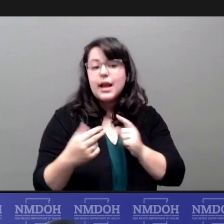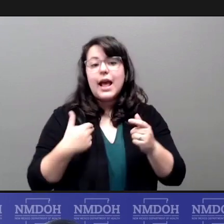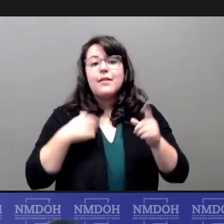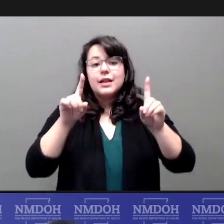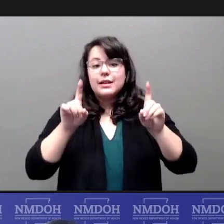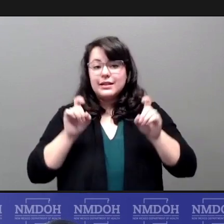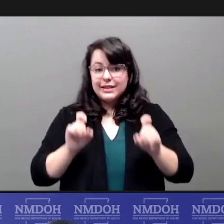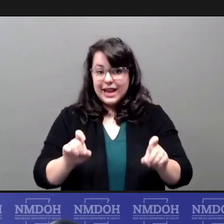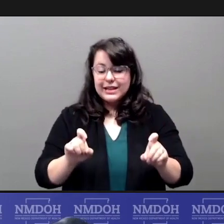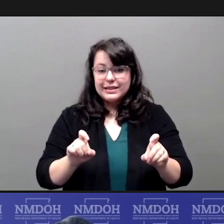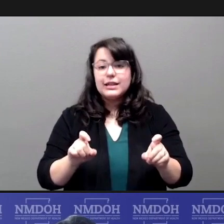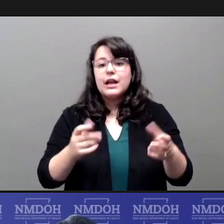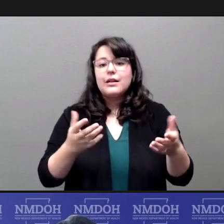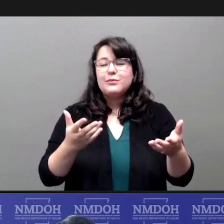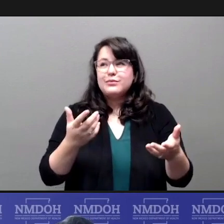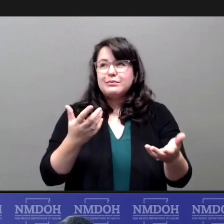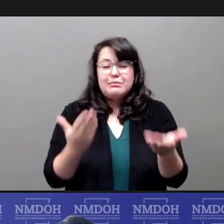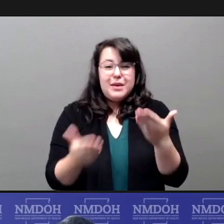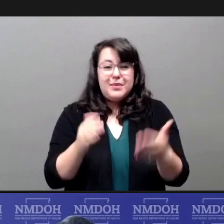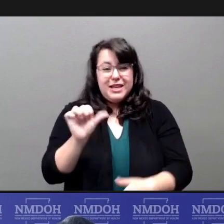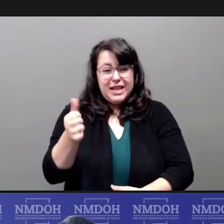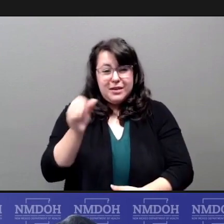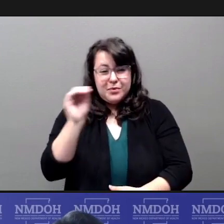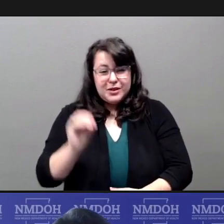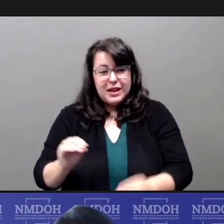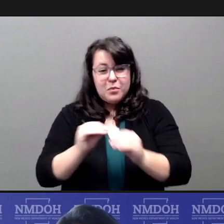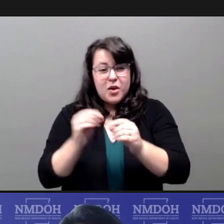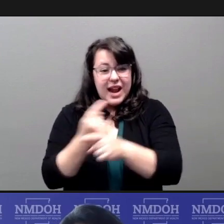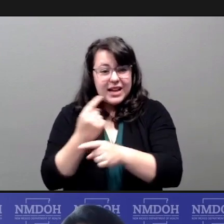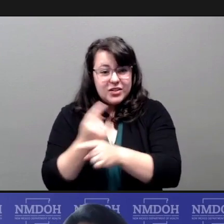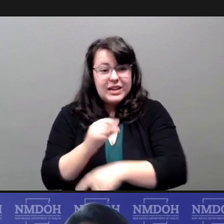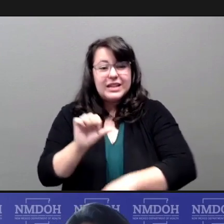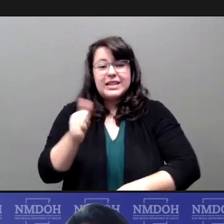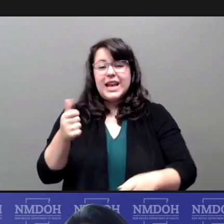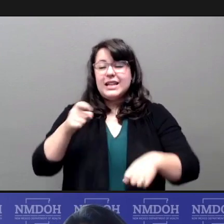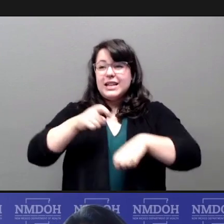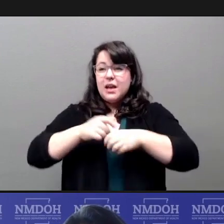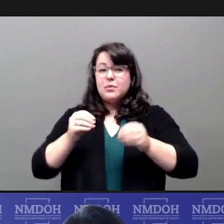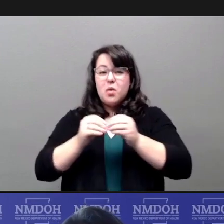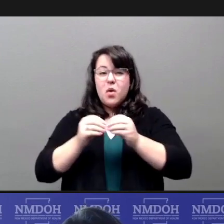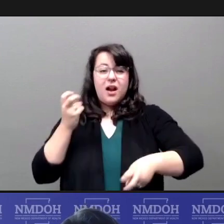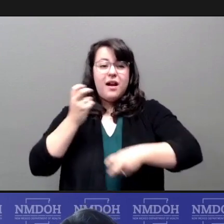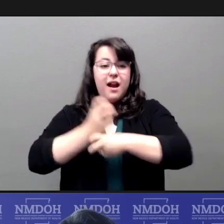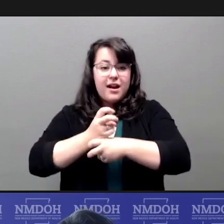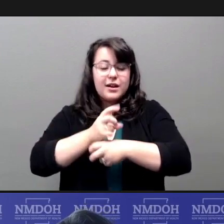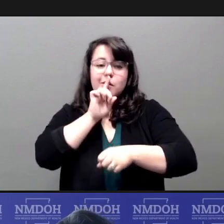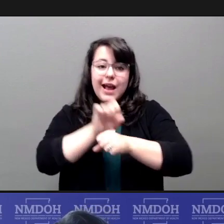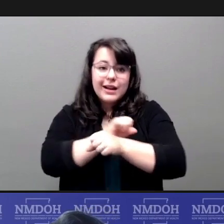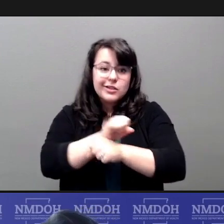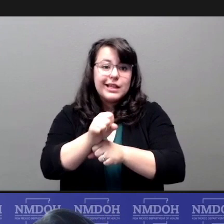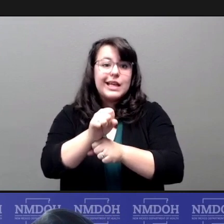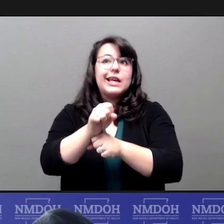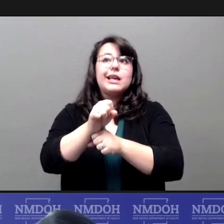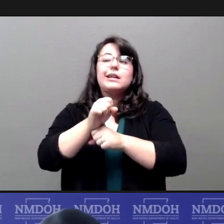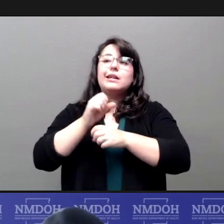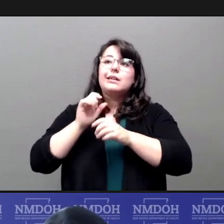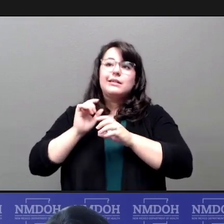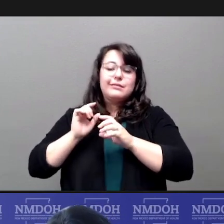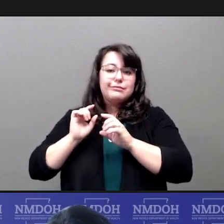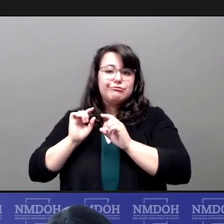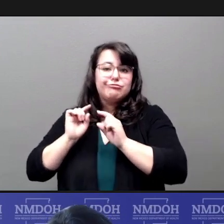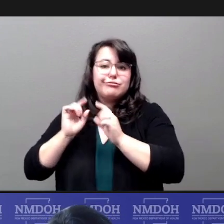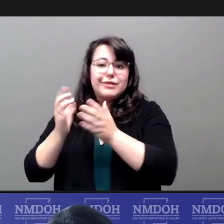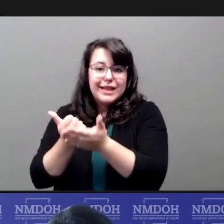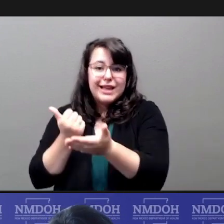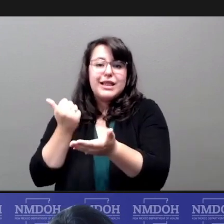that's, let's say, 10% more accurate, that's 10 times harder to actually get there and take the test, is not